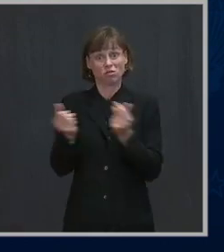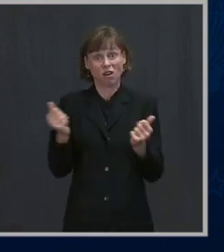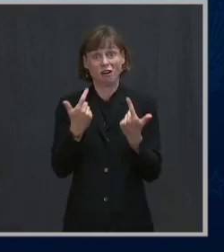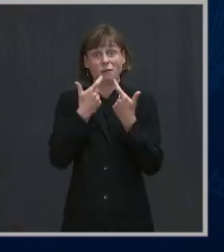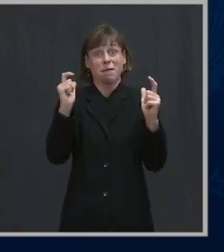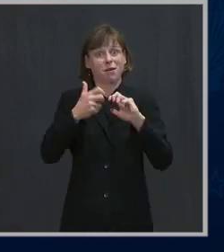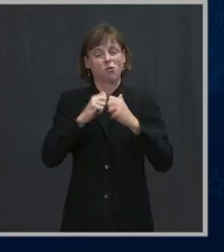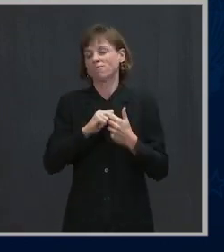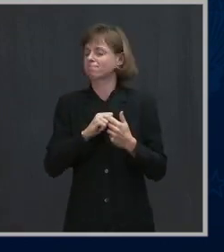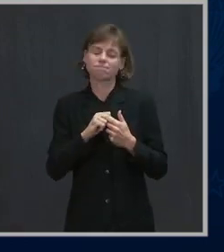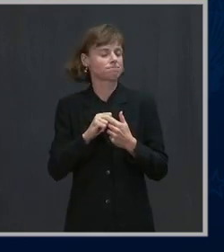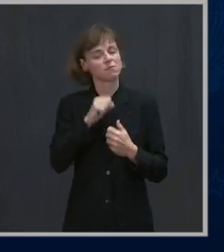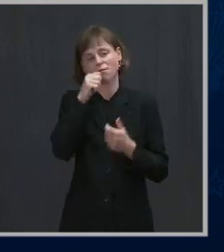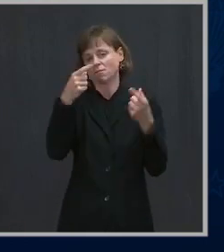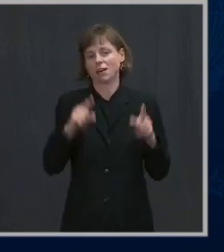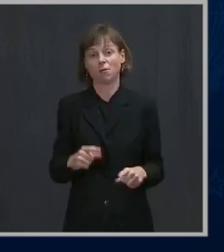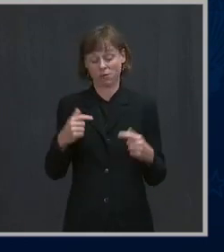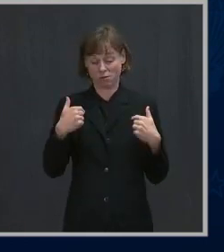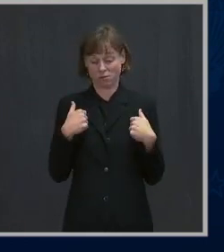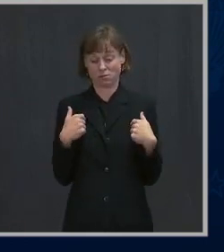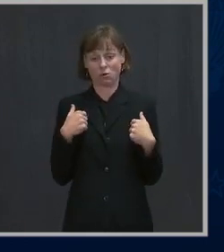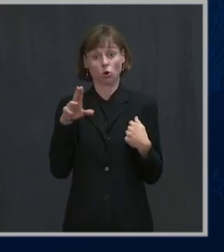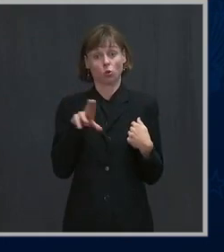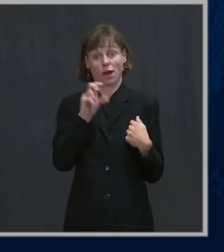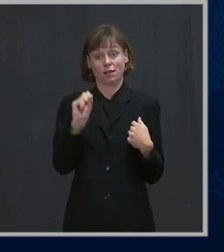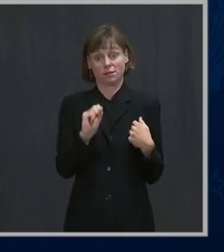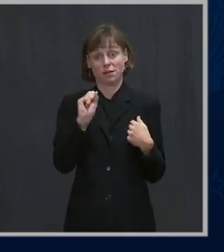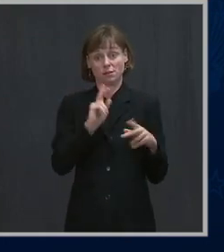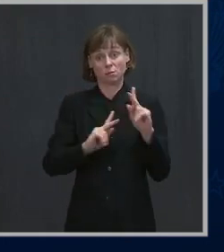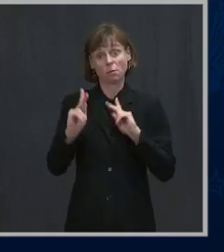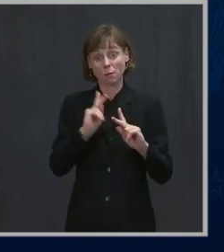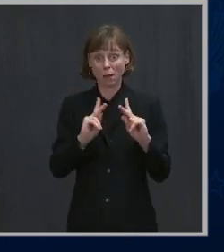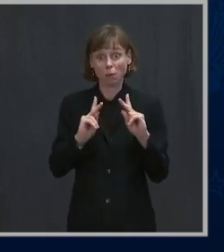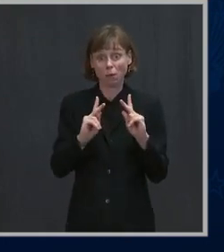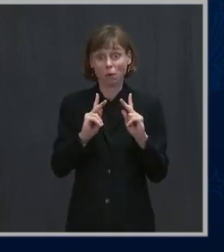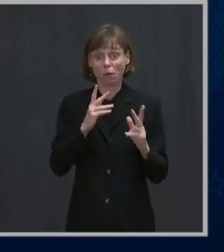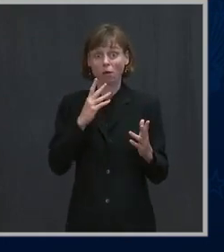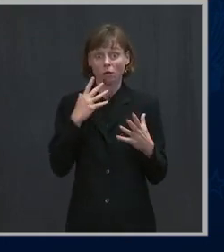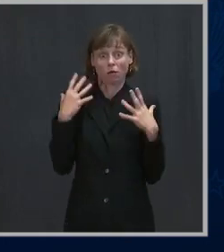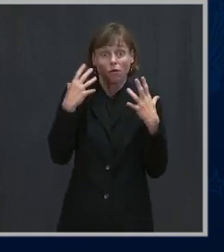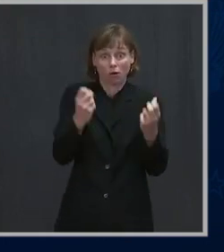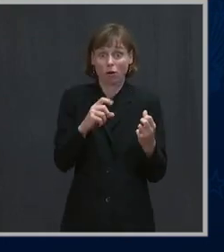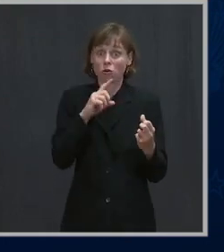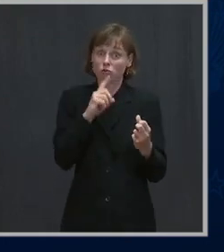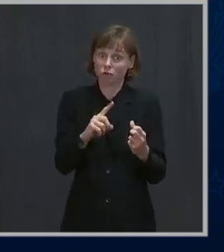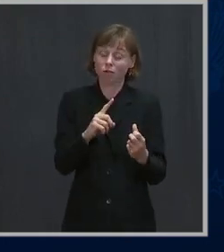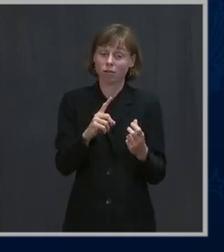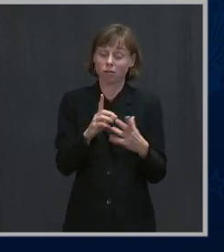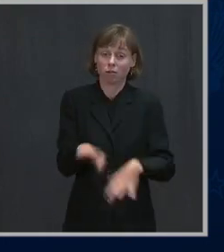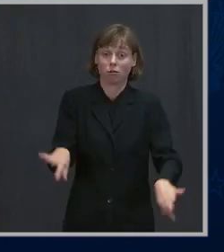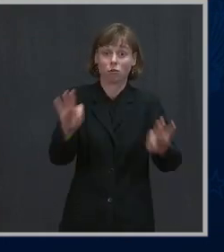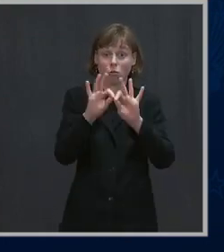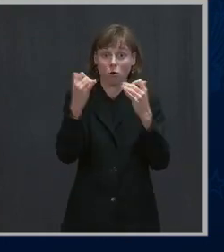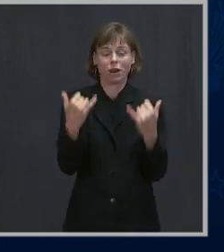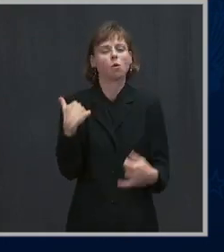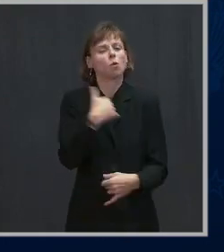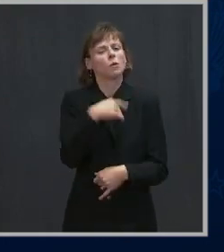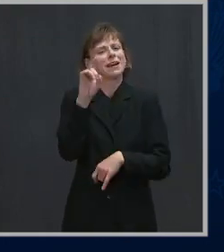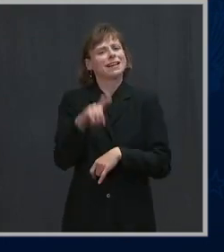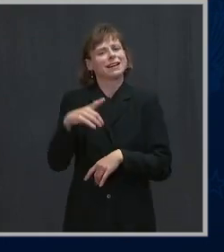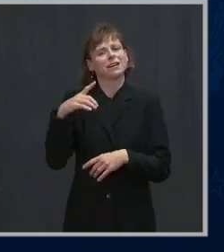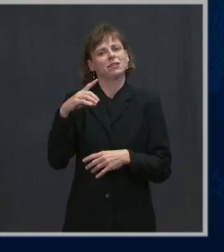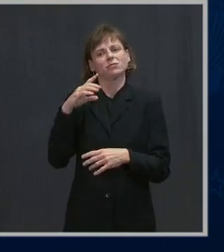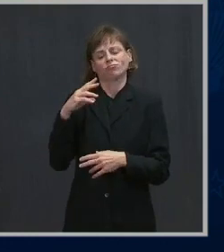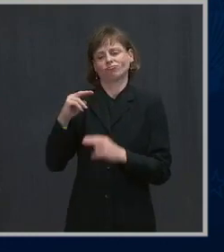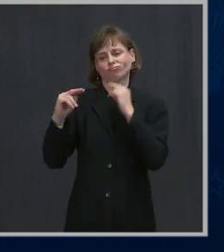people hangs in the balance we need diplomacy to get the pandemic under control worldwide to save